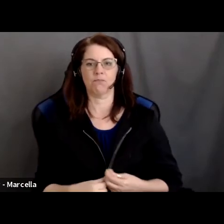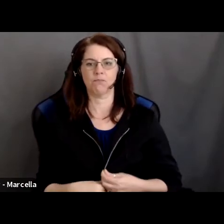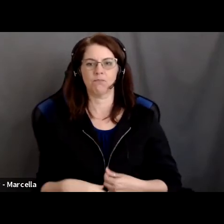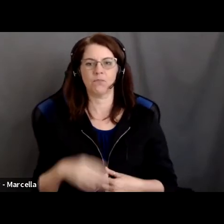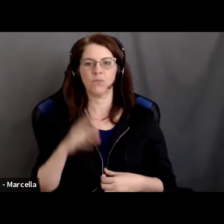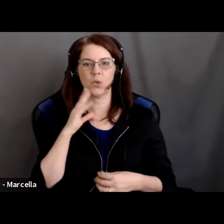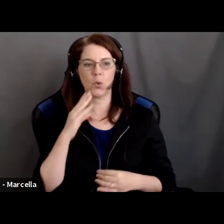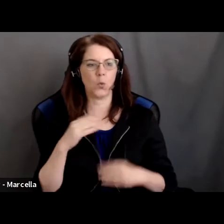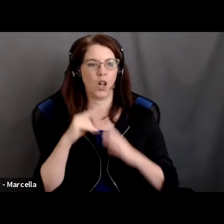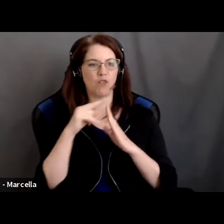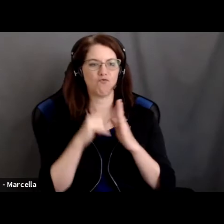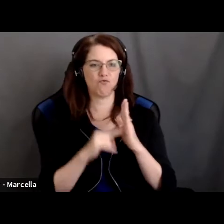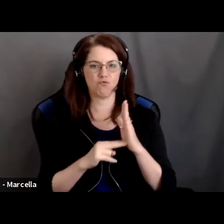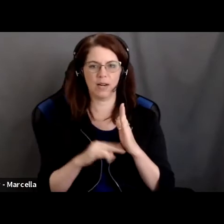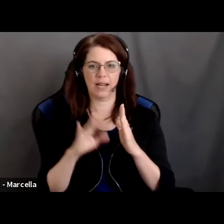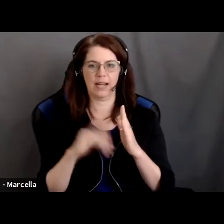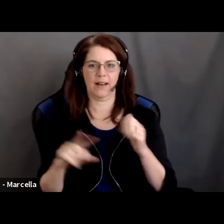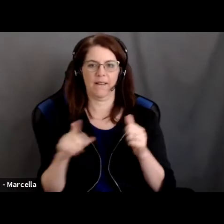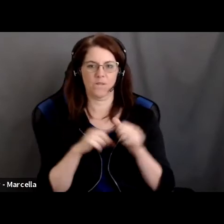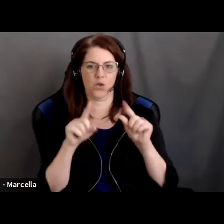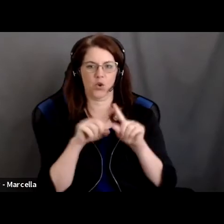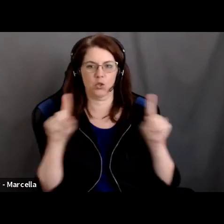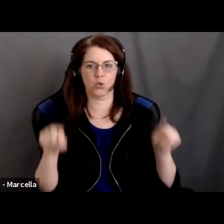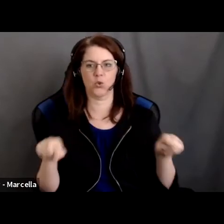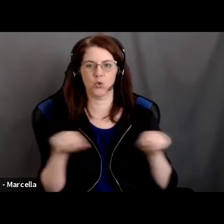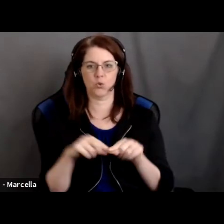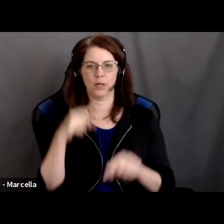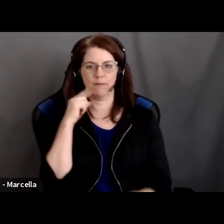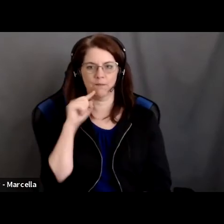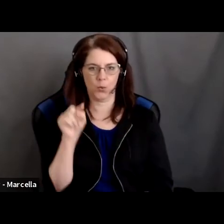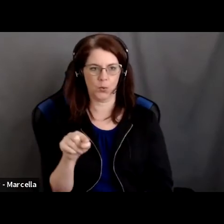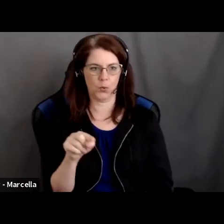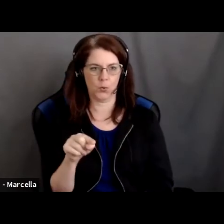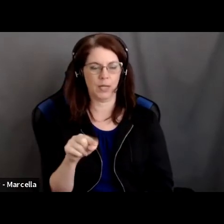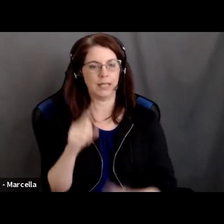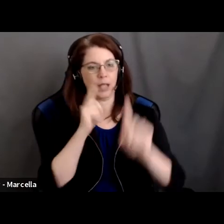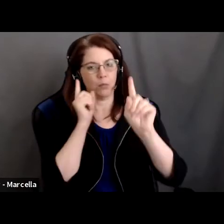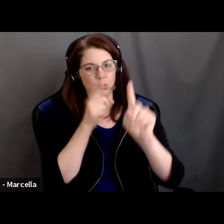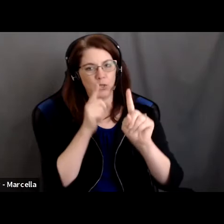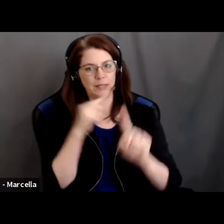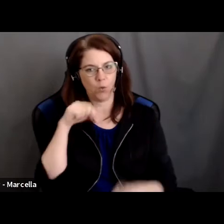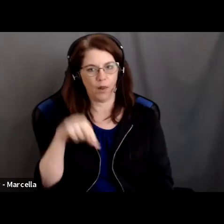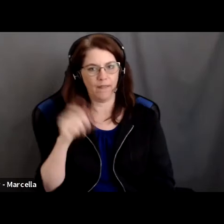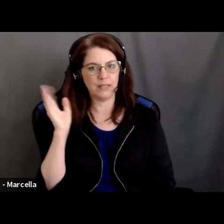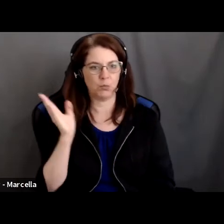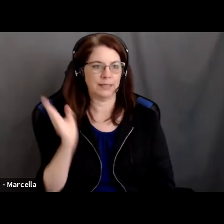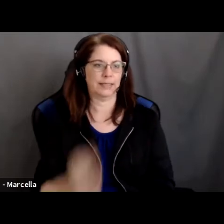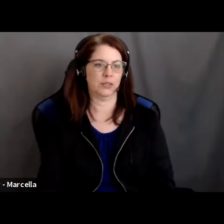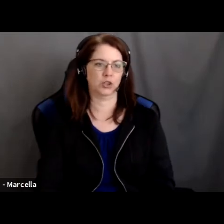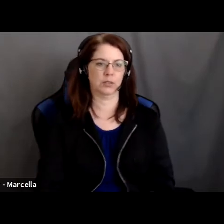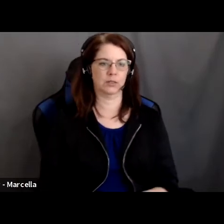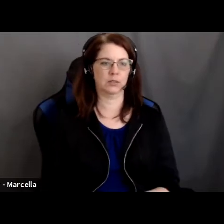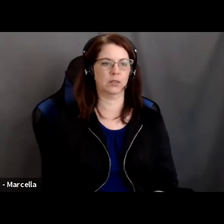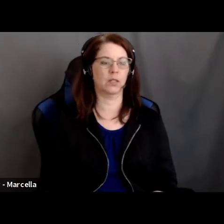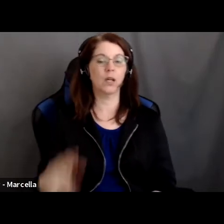on and read this first screen for you. It is objectives for this presentation. So